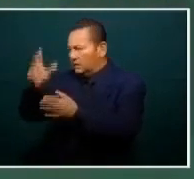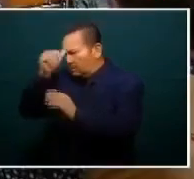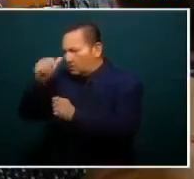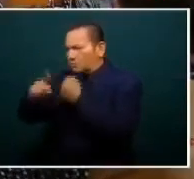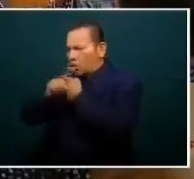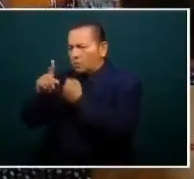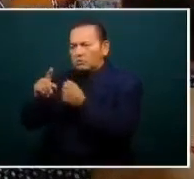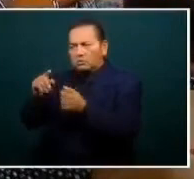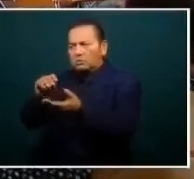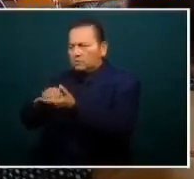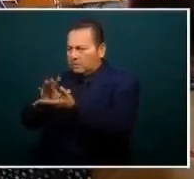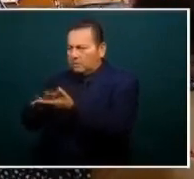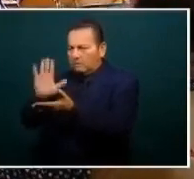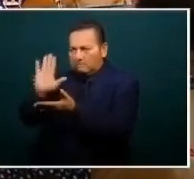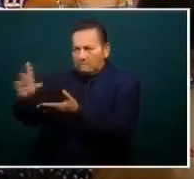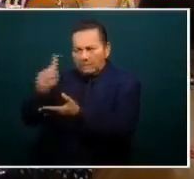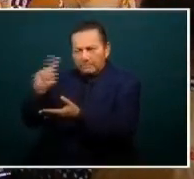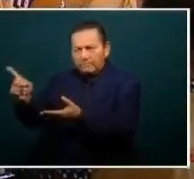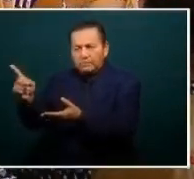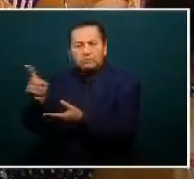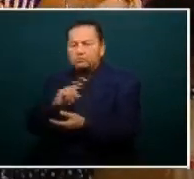to threaten.